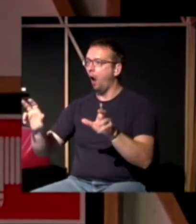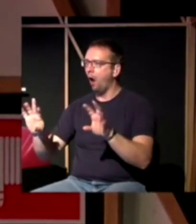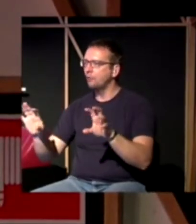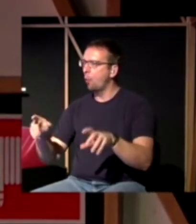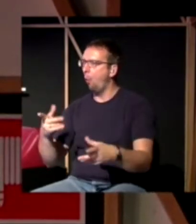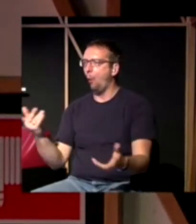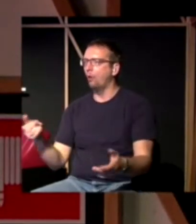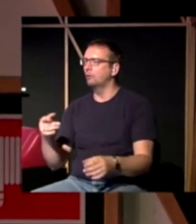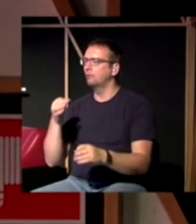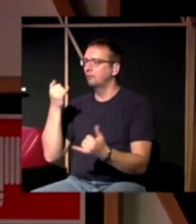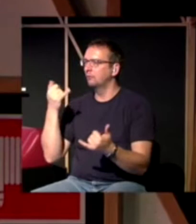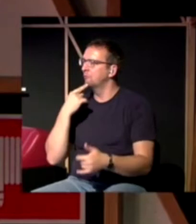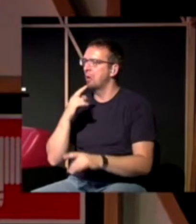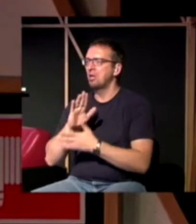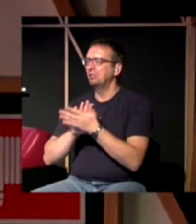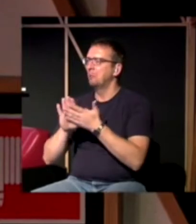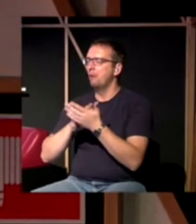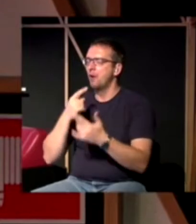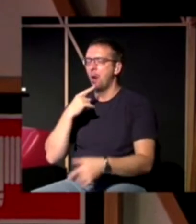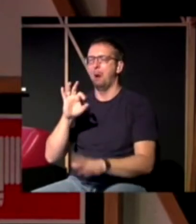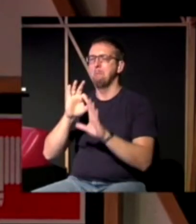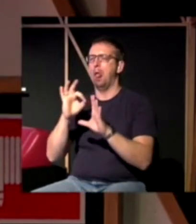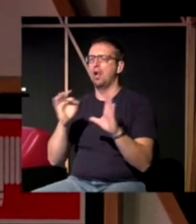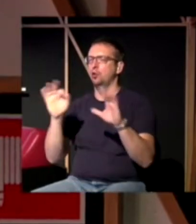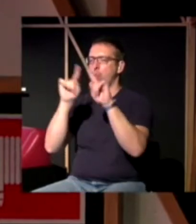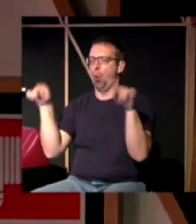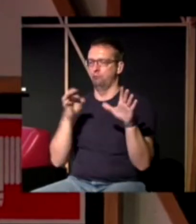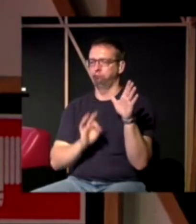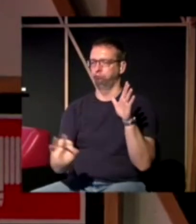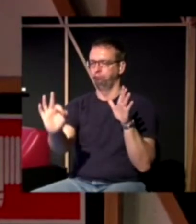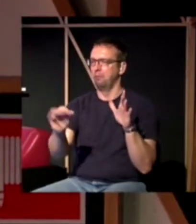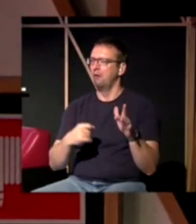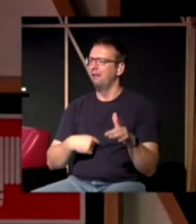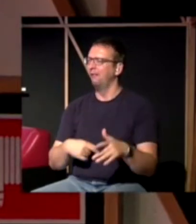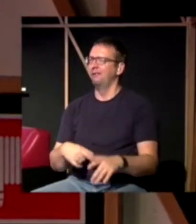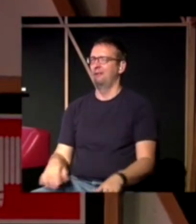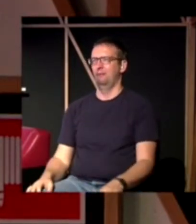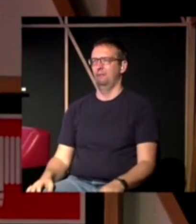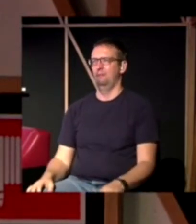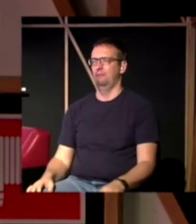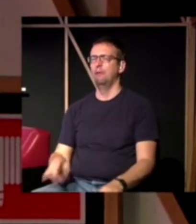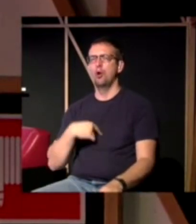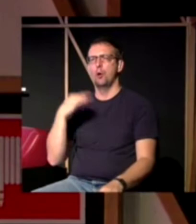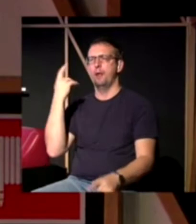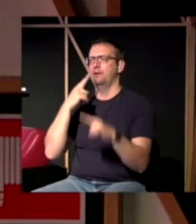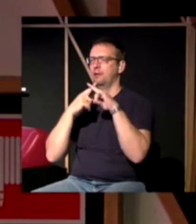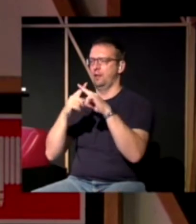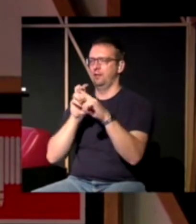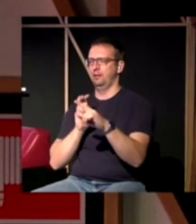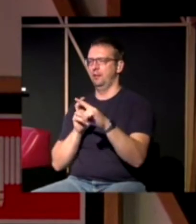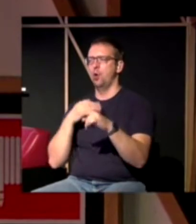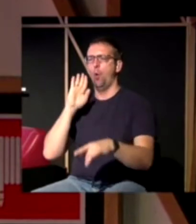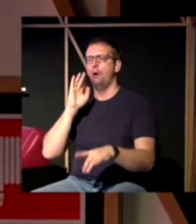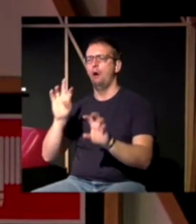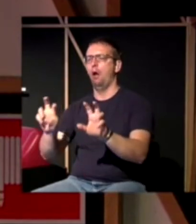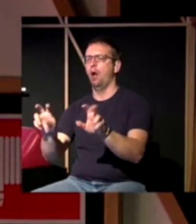ago listening to a Newcastle versus Arsenal game. Michael Owen was playing for Arsenal. Michael Owen won a header in this game, which I think was the 3rd of his entire career. But